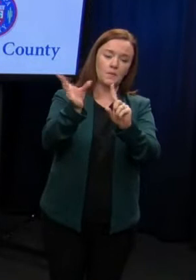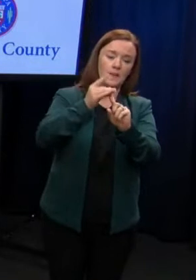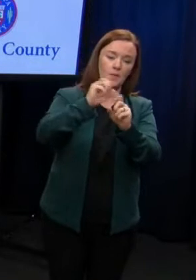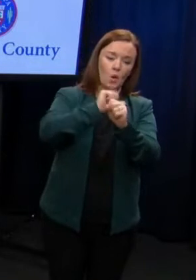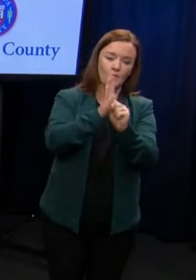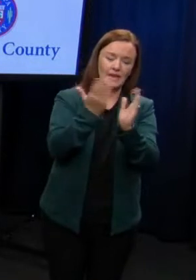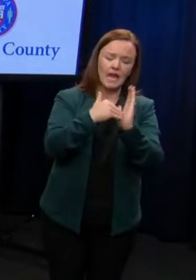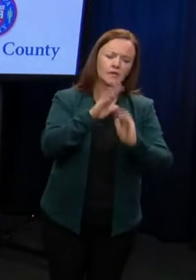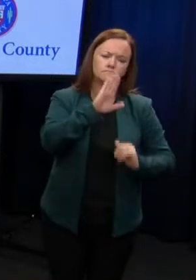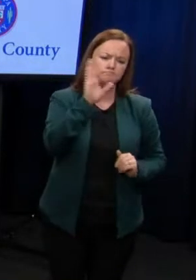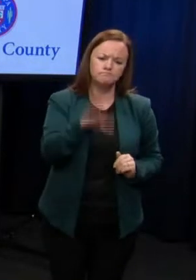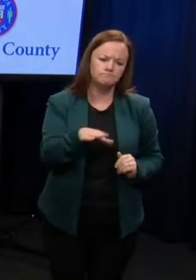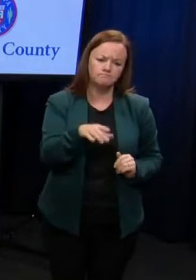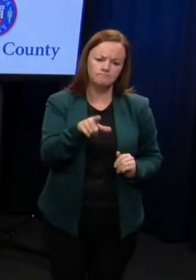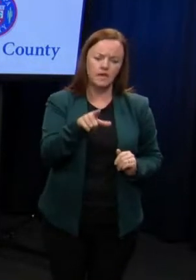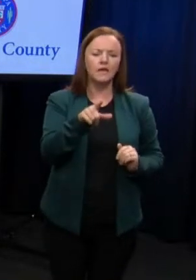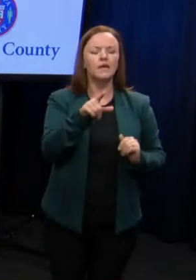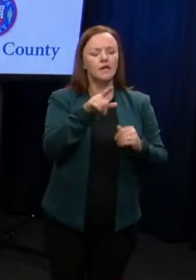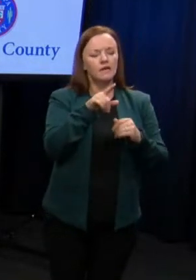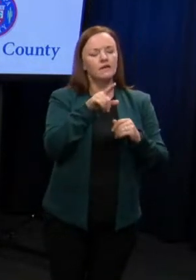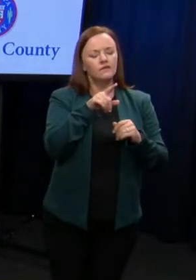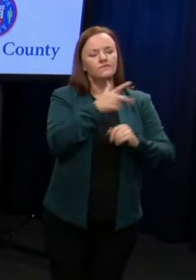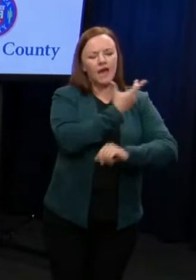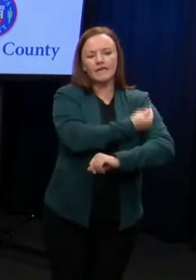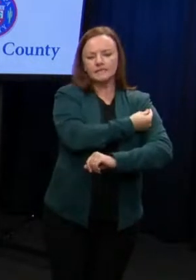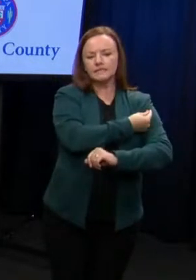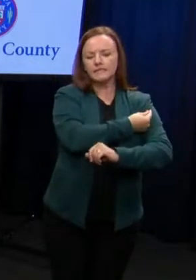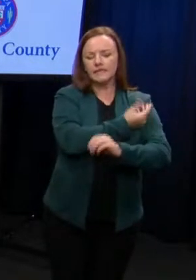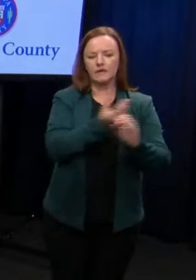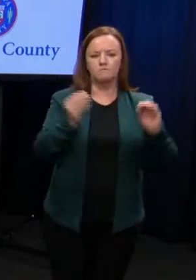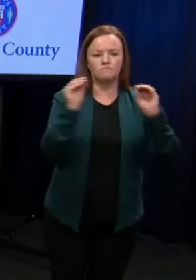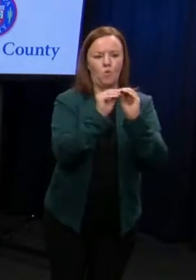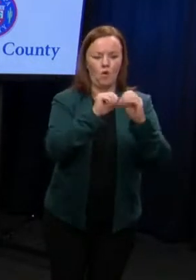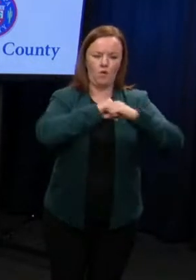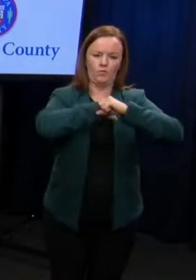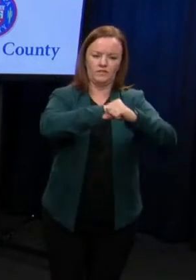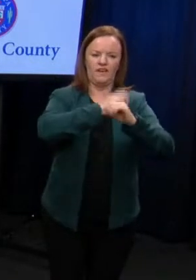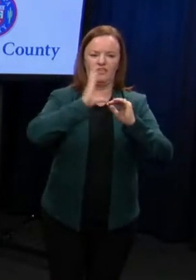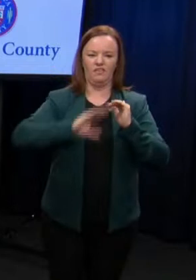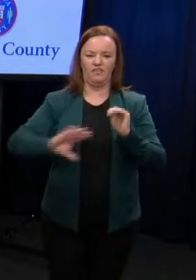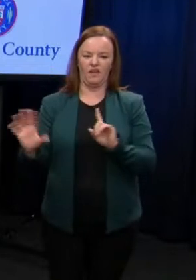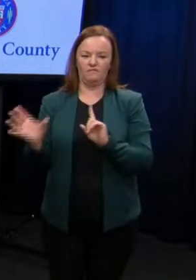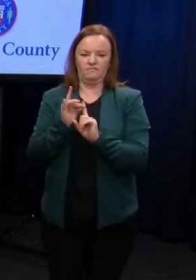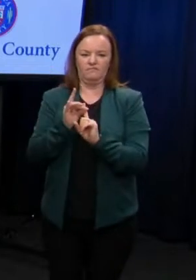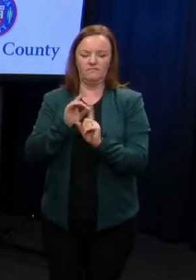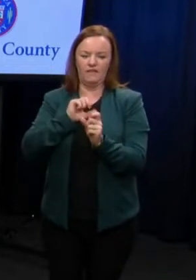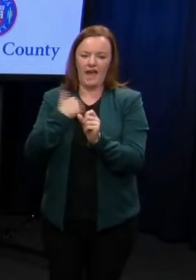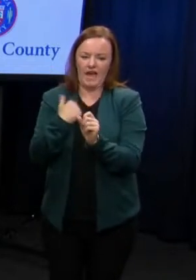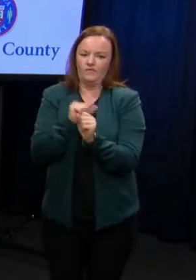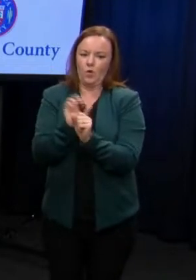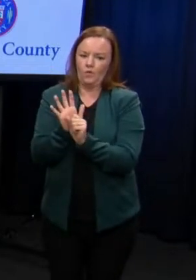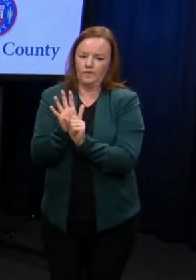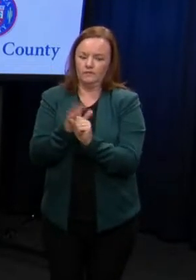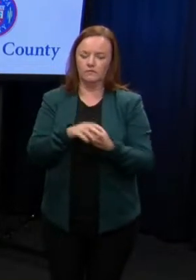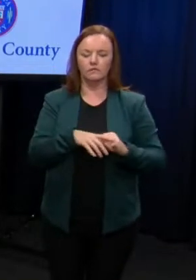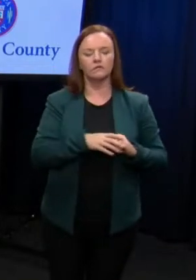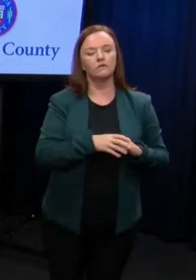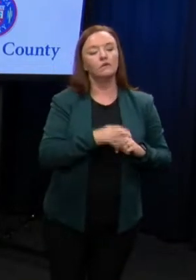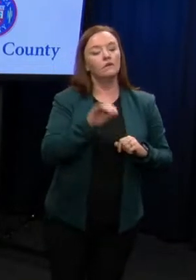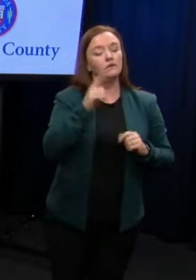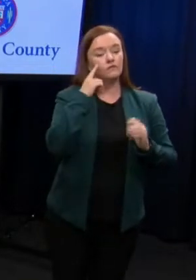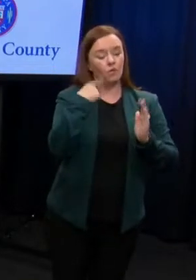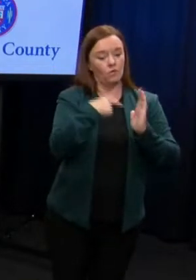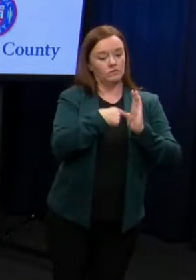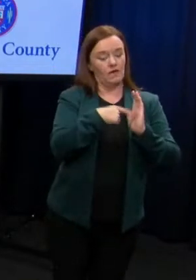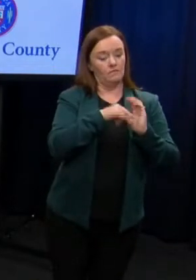that the vaccine provides, particularly when you get infected with one strain. We don't know how